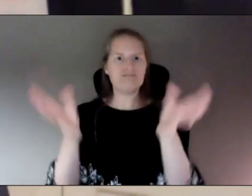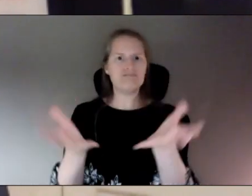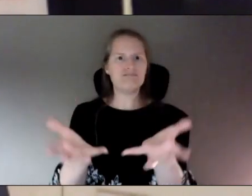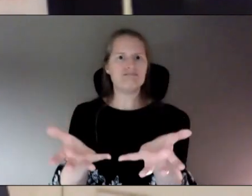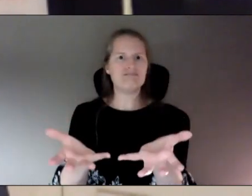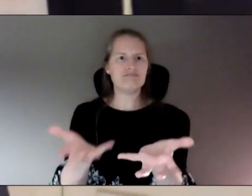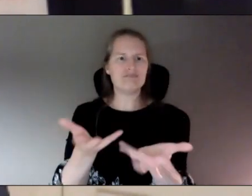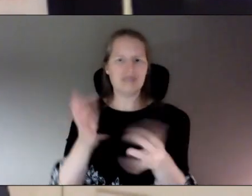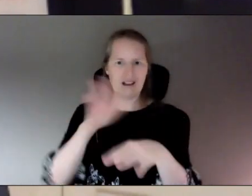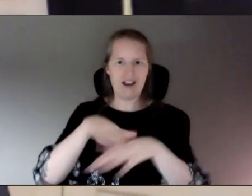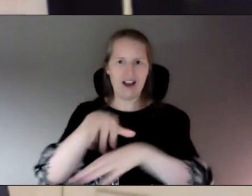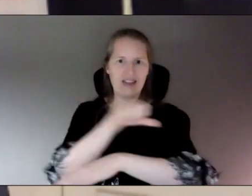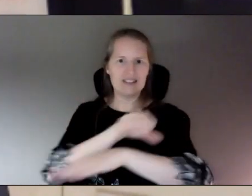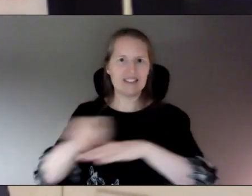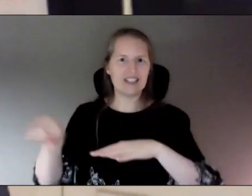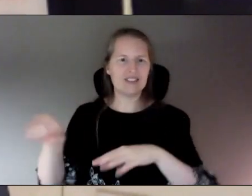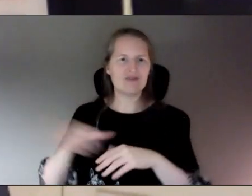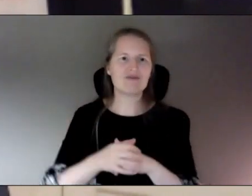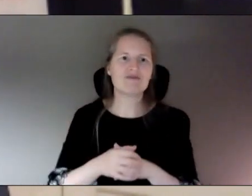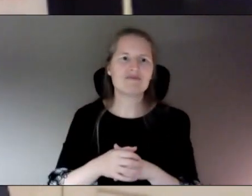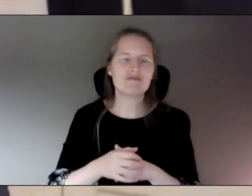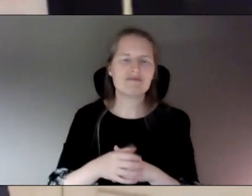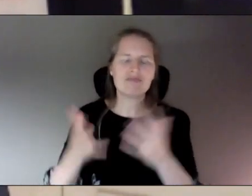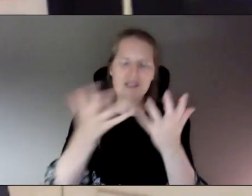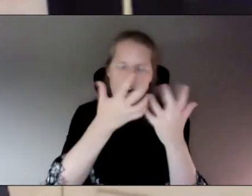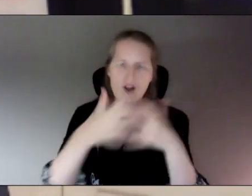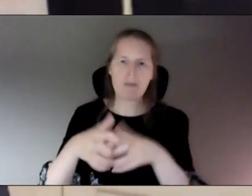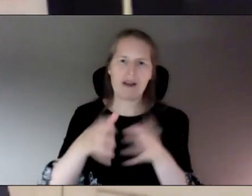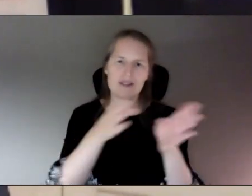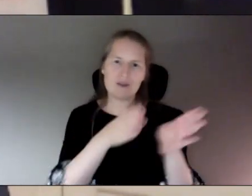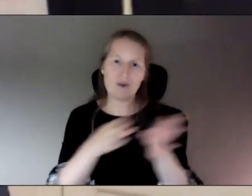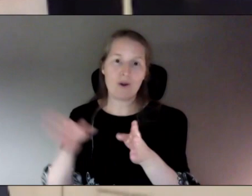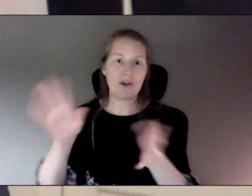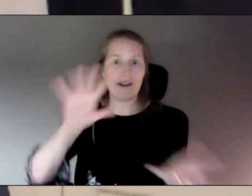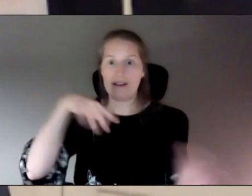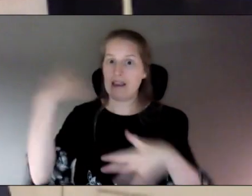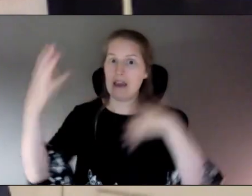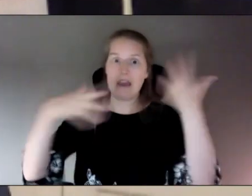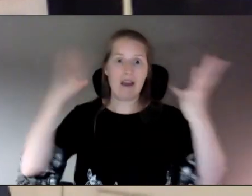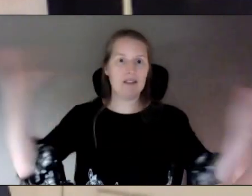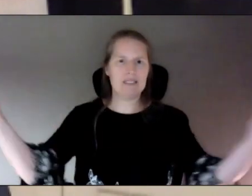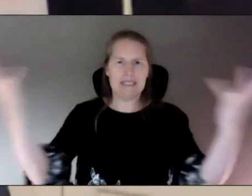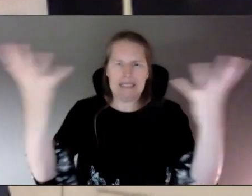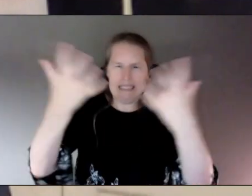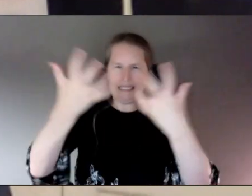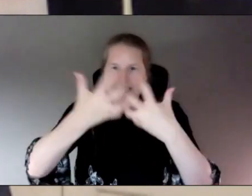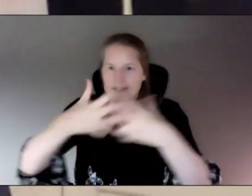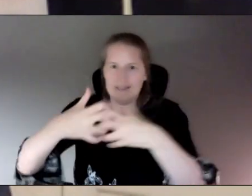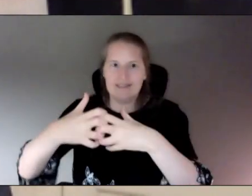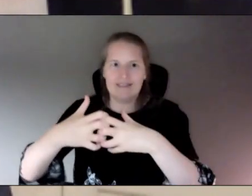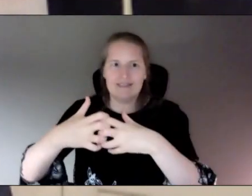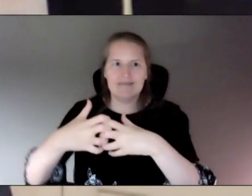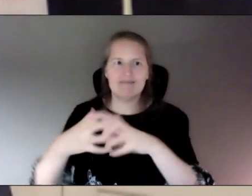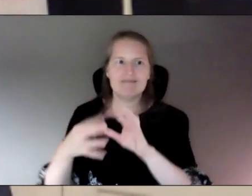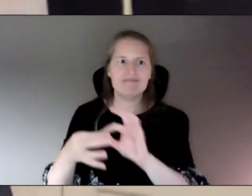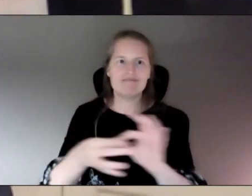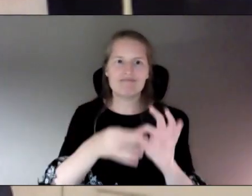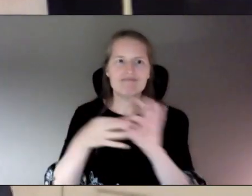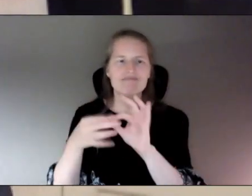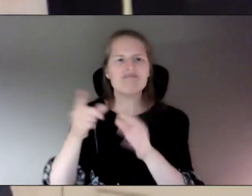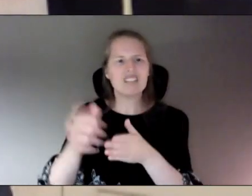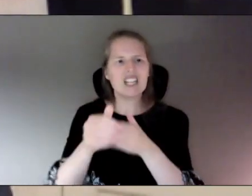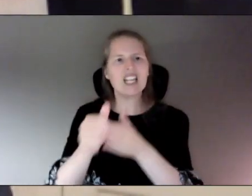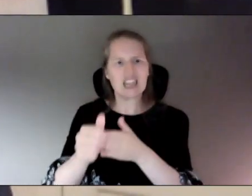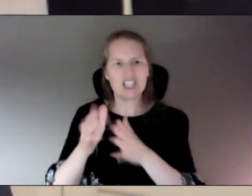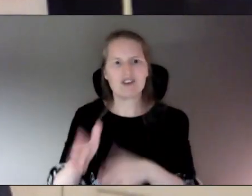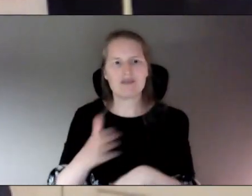the stage. She harmonizes order and chaos into a symphony of truth. She is a leader and she is my